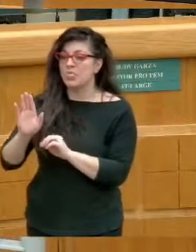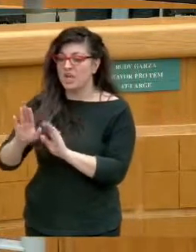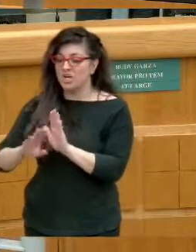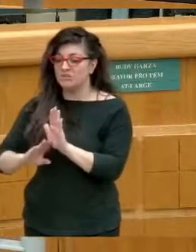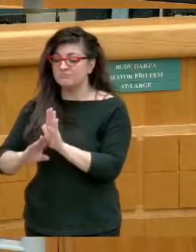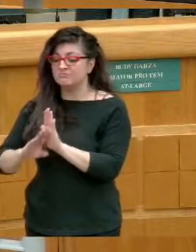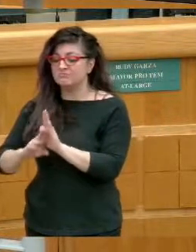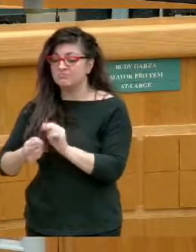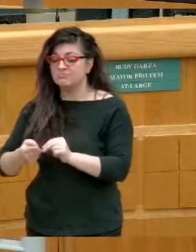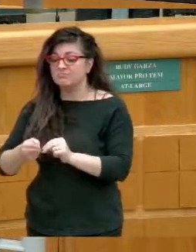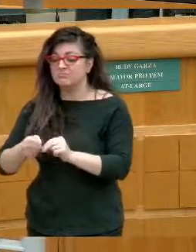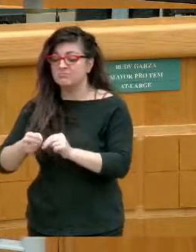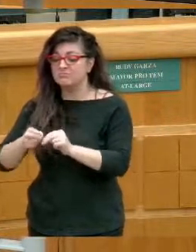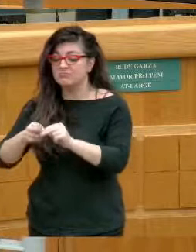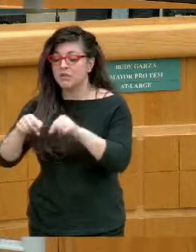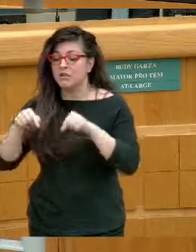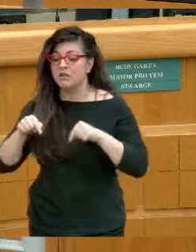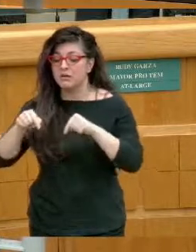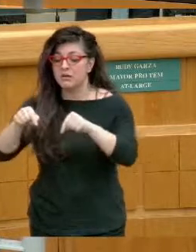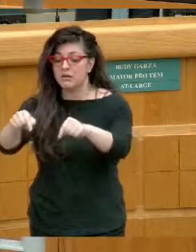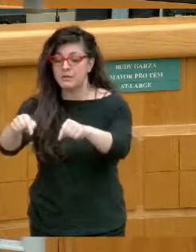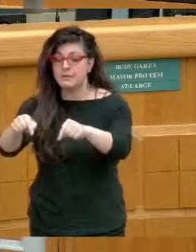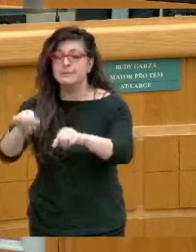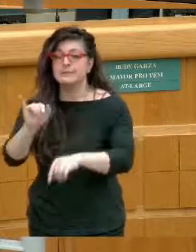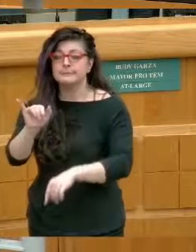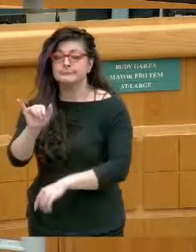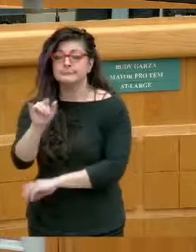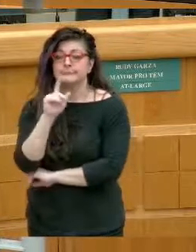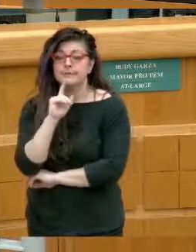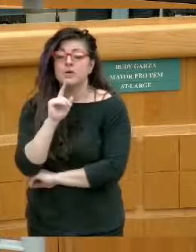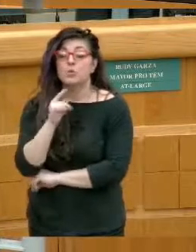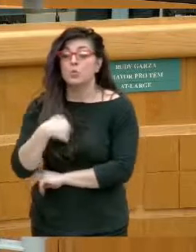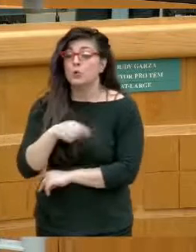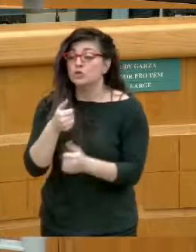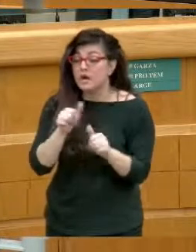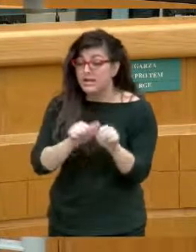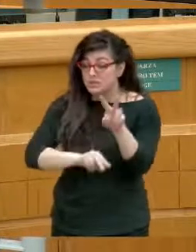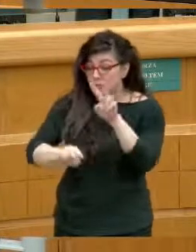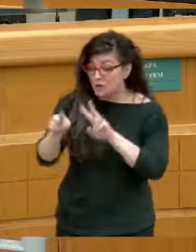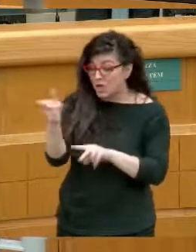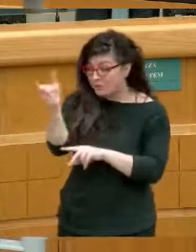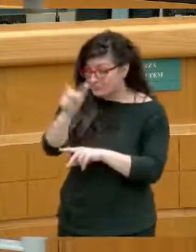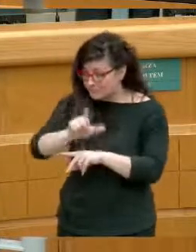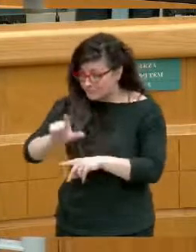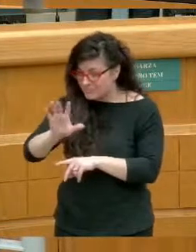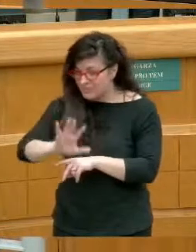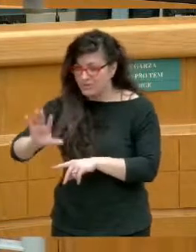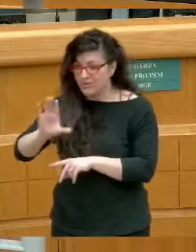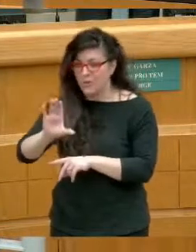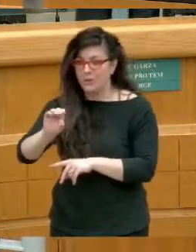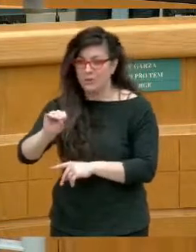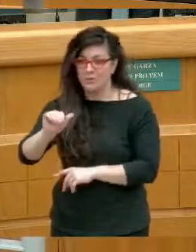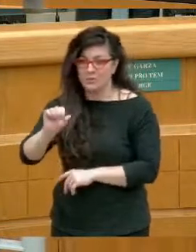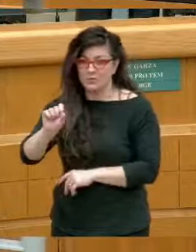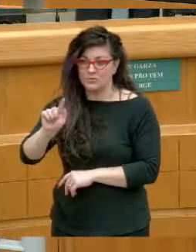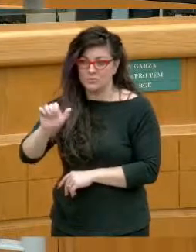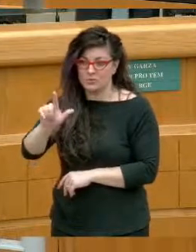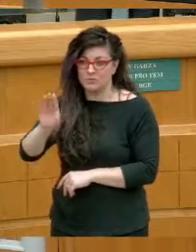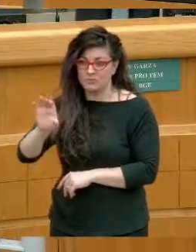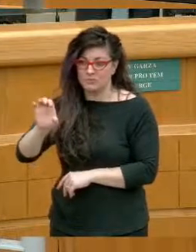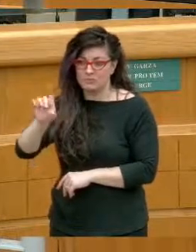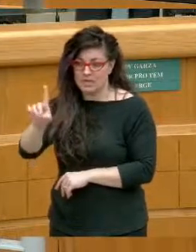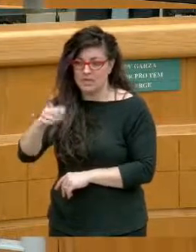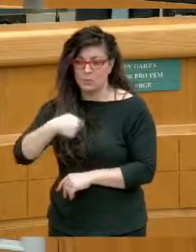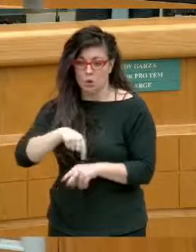increasing. We're looking at the whole Coastal Bend area, and one of the graphs that I look at looks at all the counties separately. And